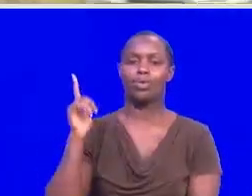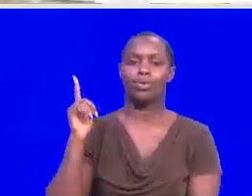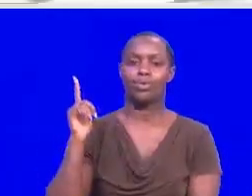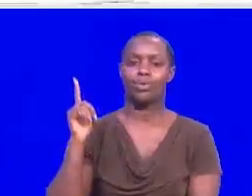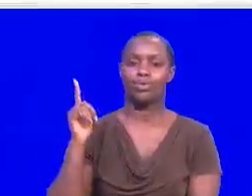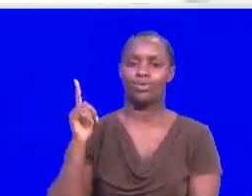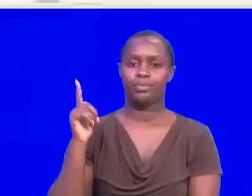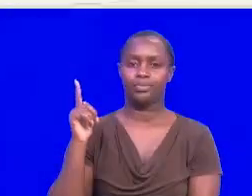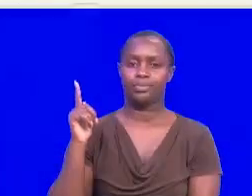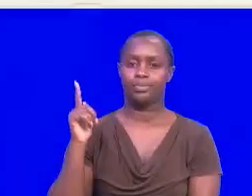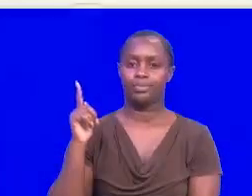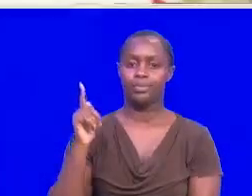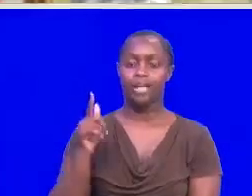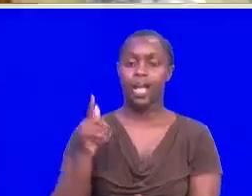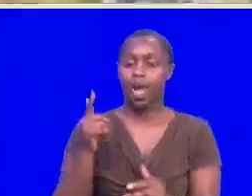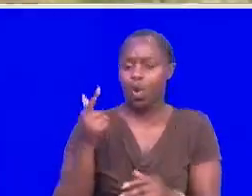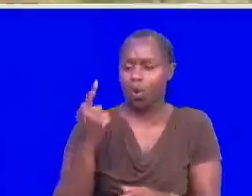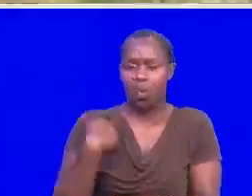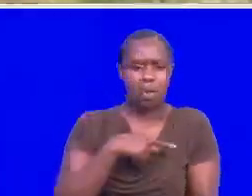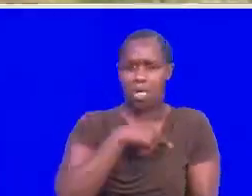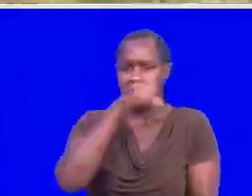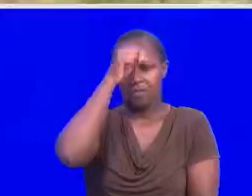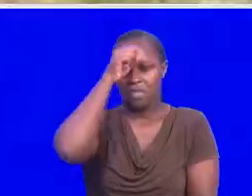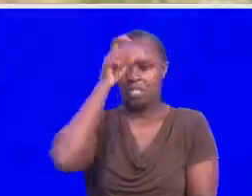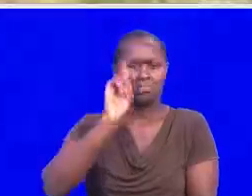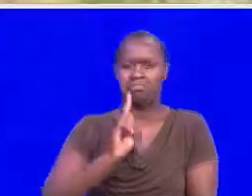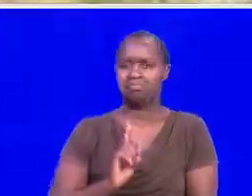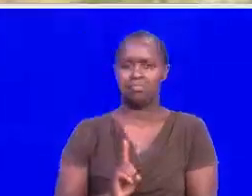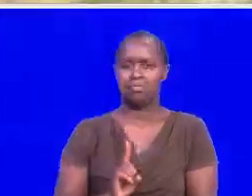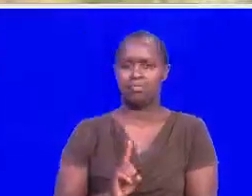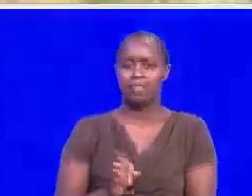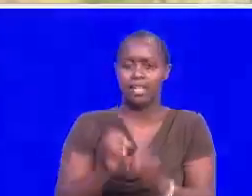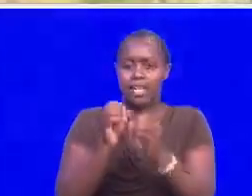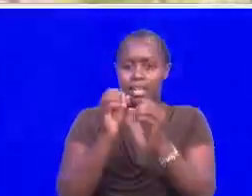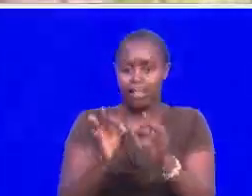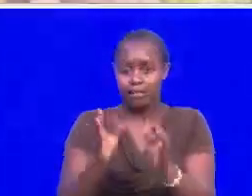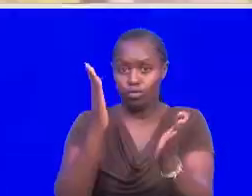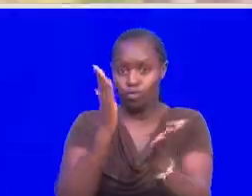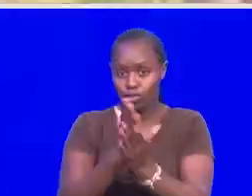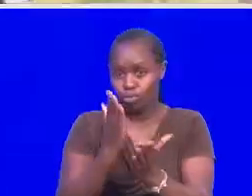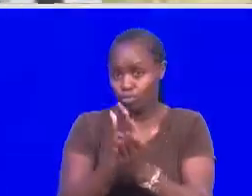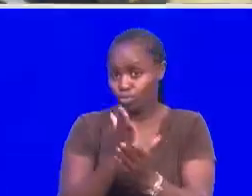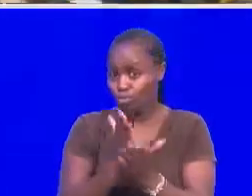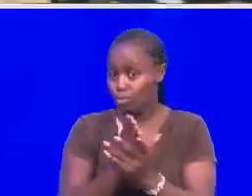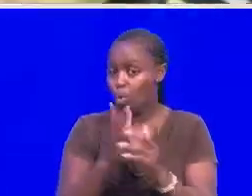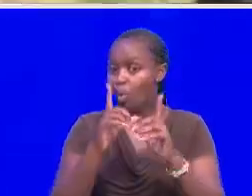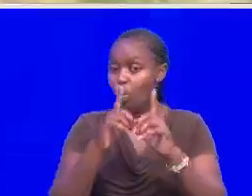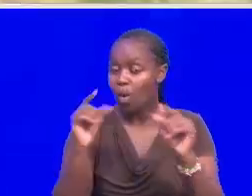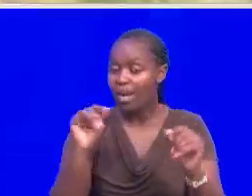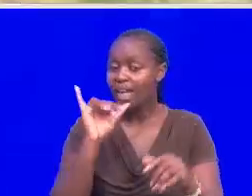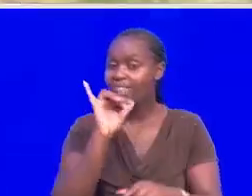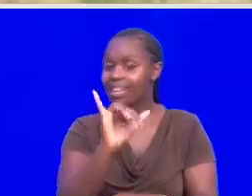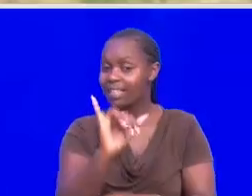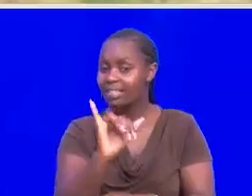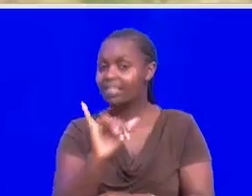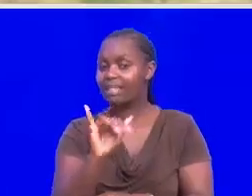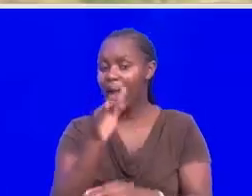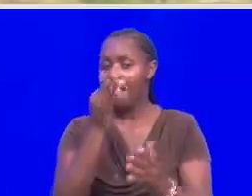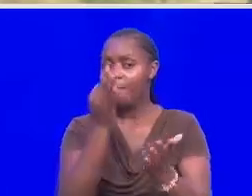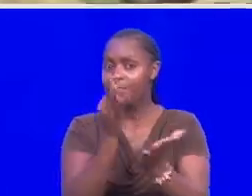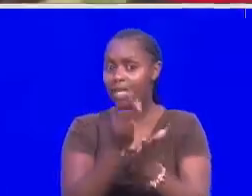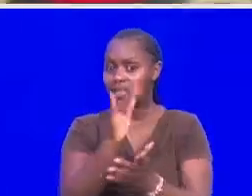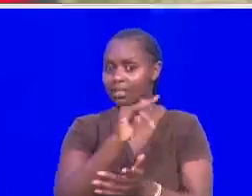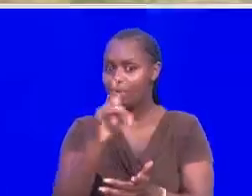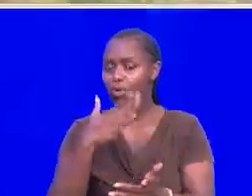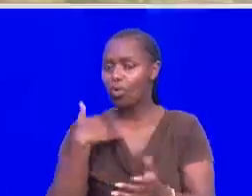law. Sisi si wajinga. Kama umemaanisha kabisa kabisa, unataka hiyo bill